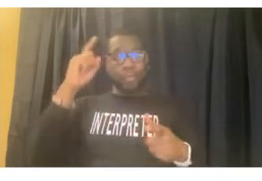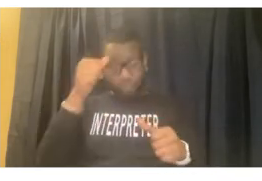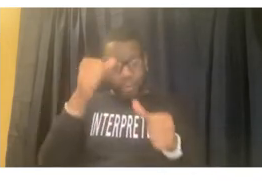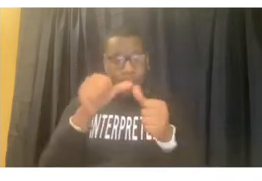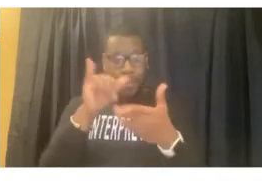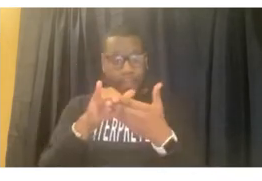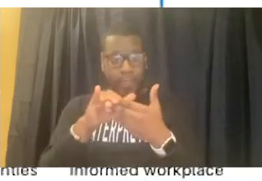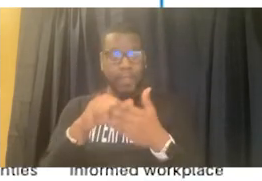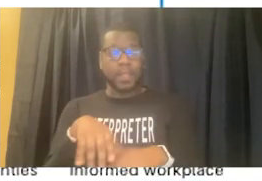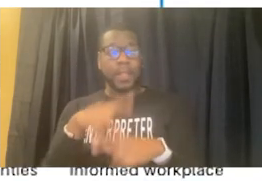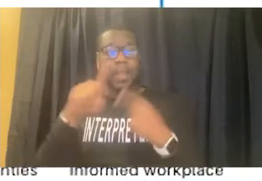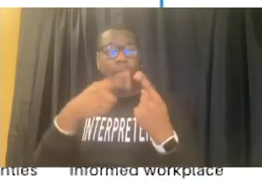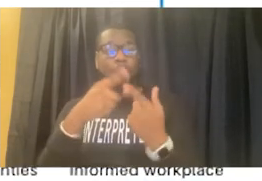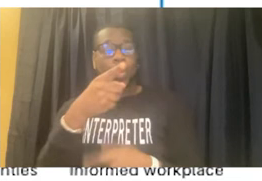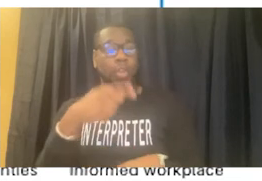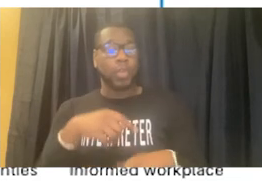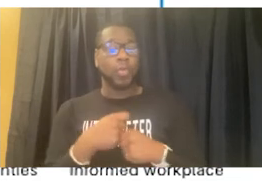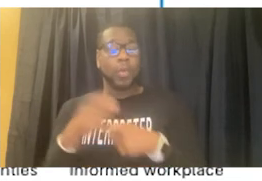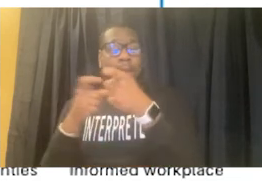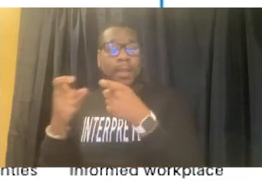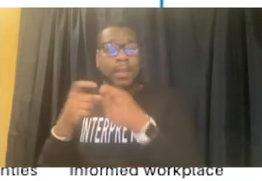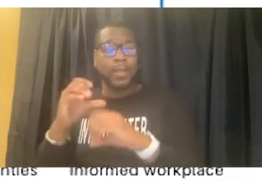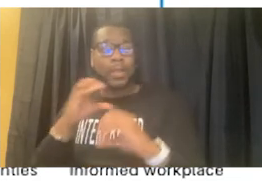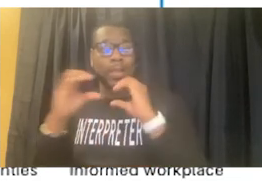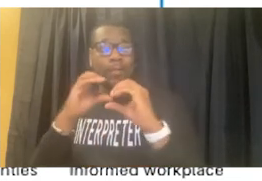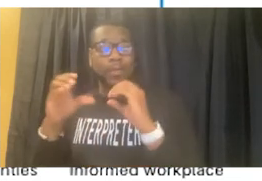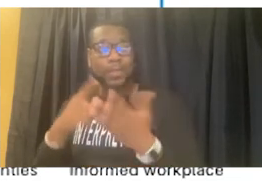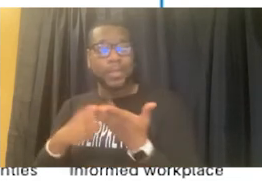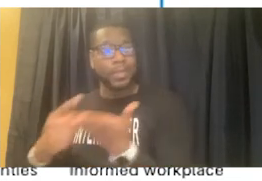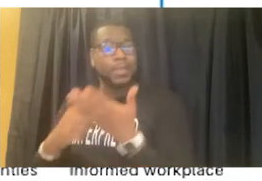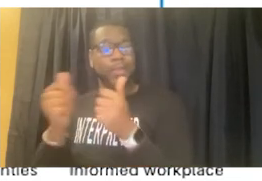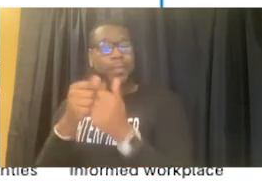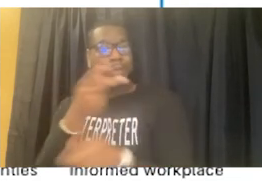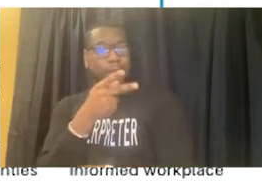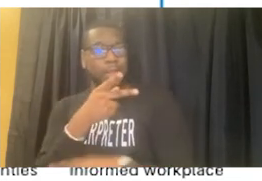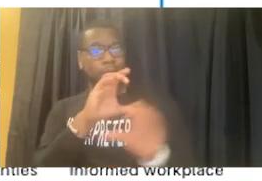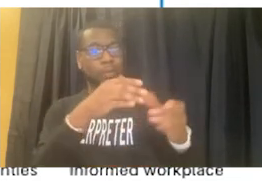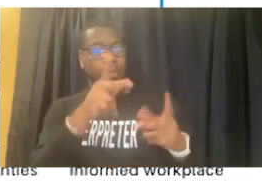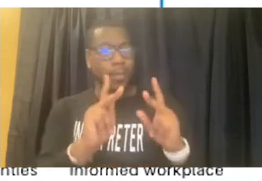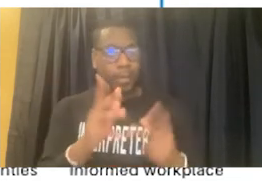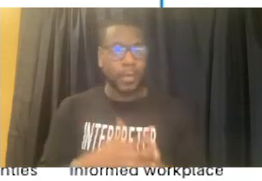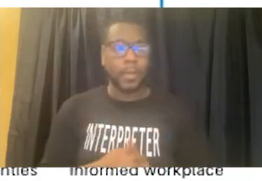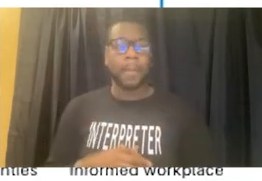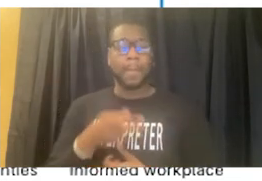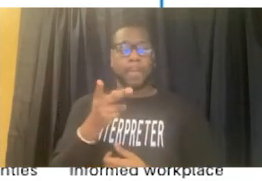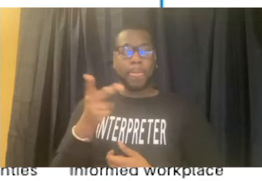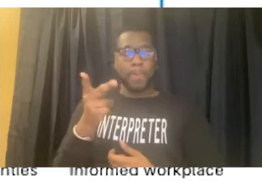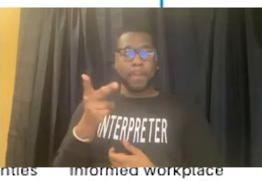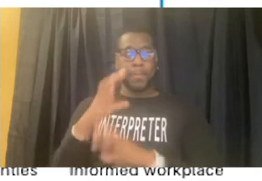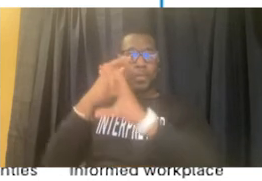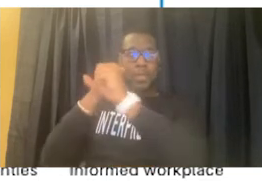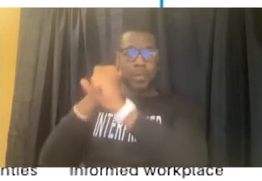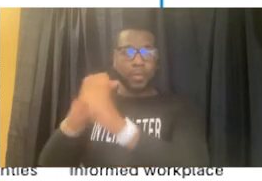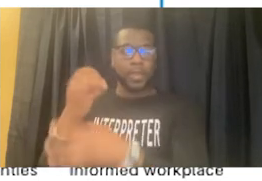important. And this is a brief overview of different systems of care that a survivor may impact, interact with